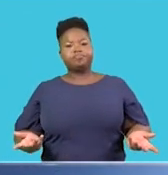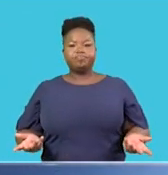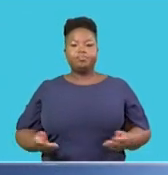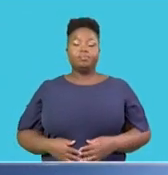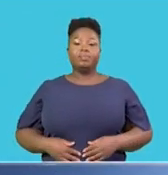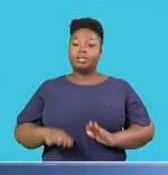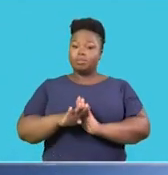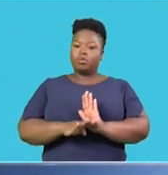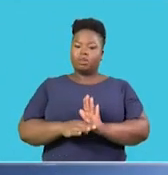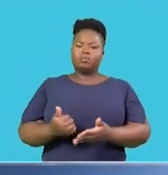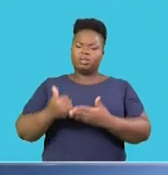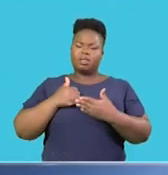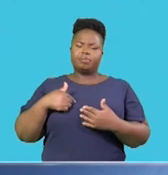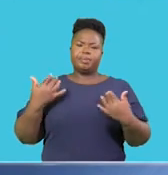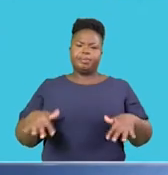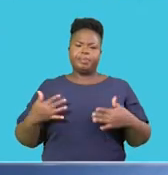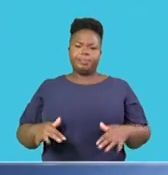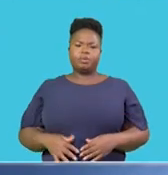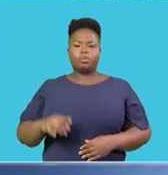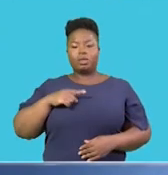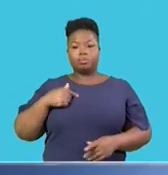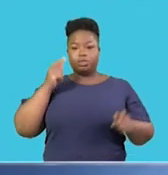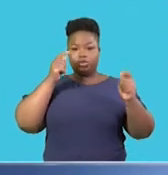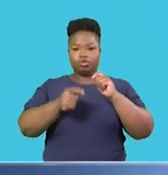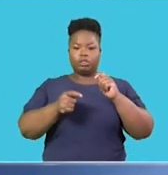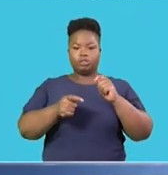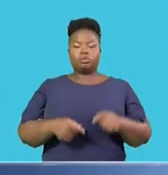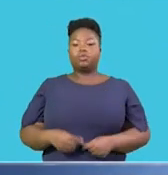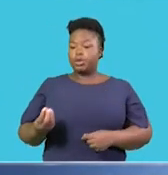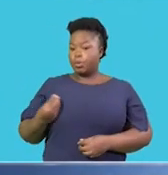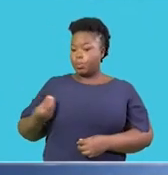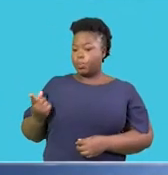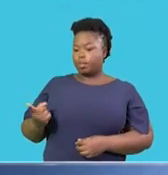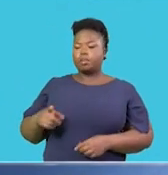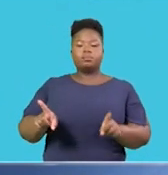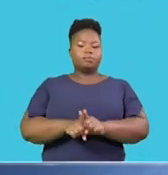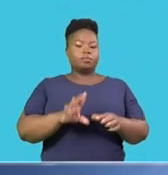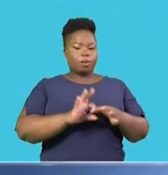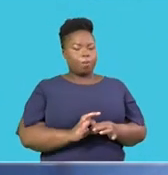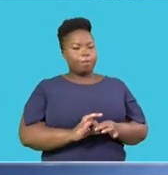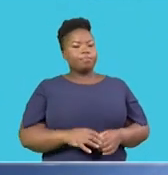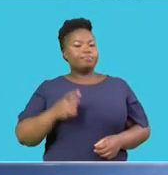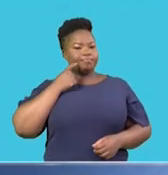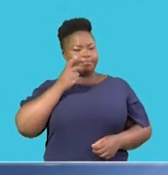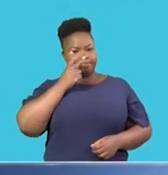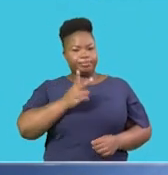Ile program le ingisize kakhulu in terms of I made a change not only kulaba bancane but nasekhaya, they were able to see a growth in me.